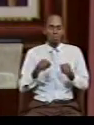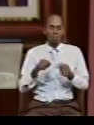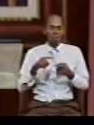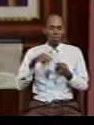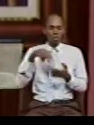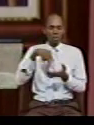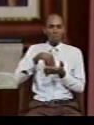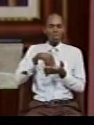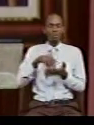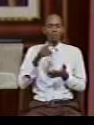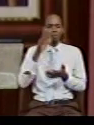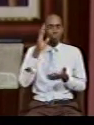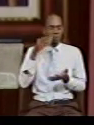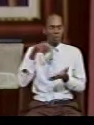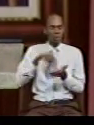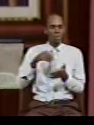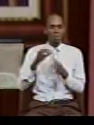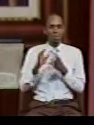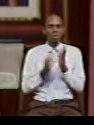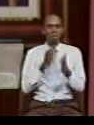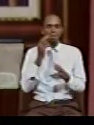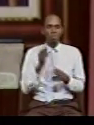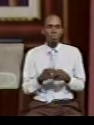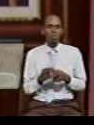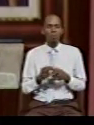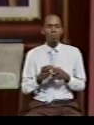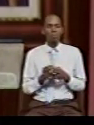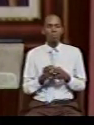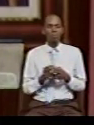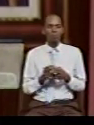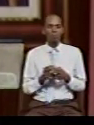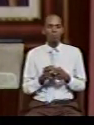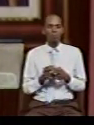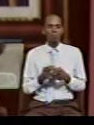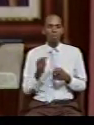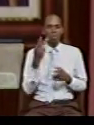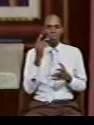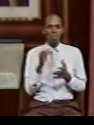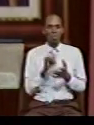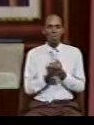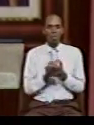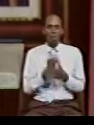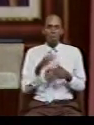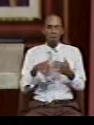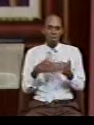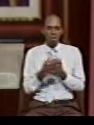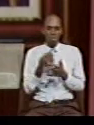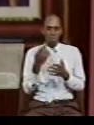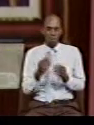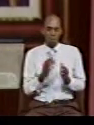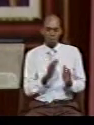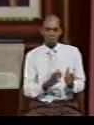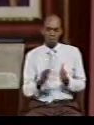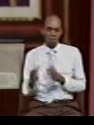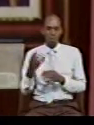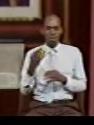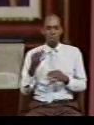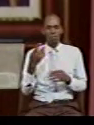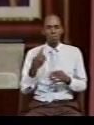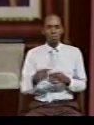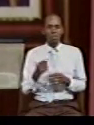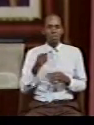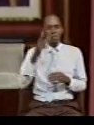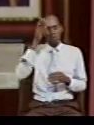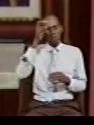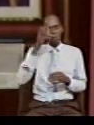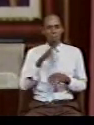will stand. Against all those strategies of the devil, all the craftiness